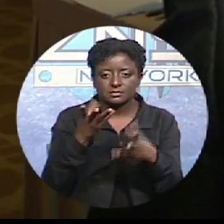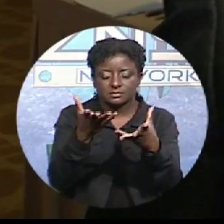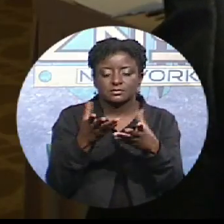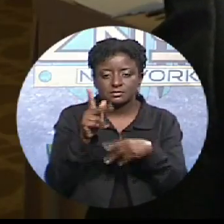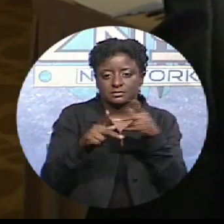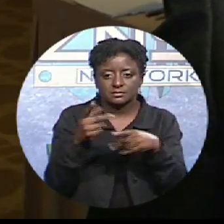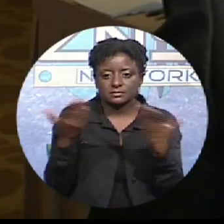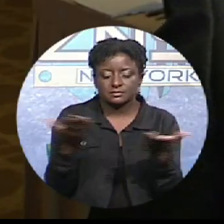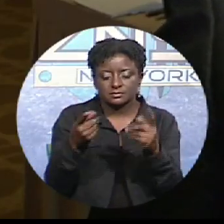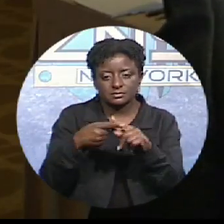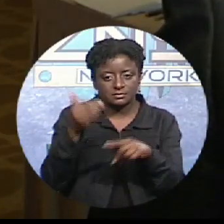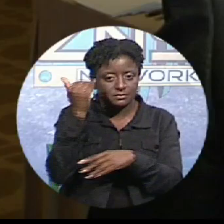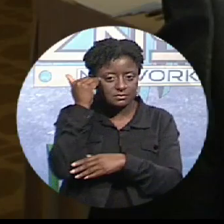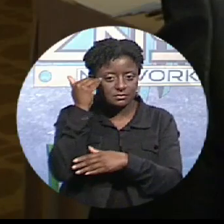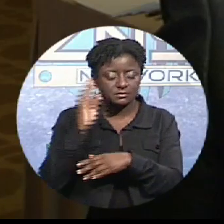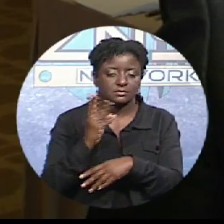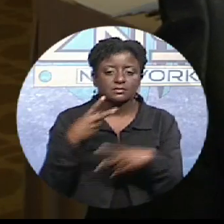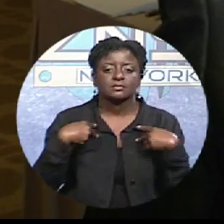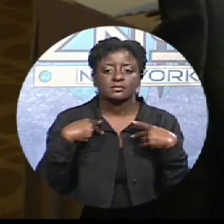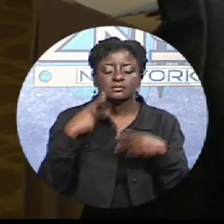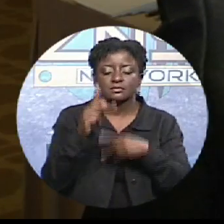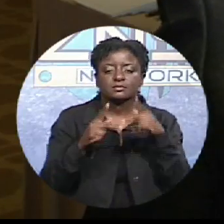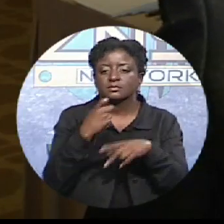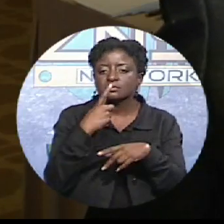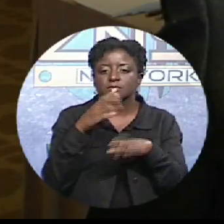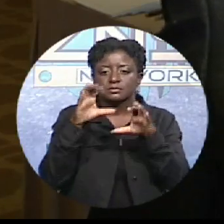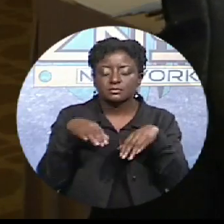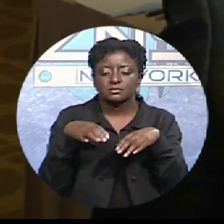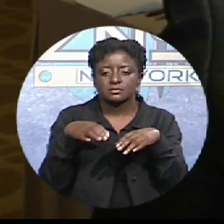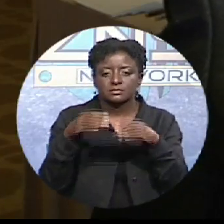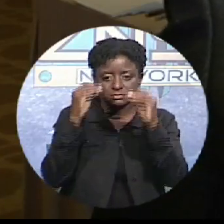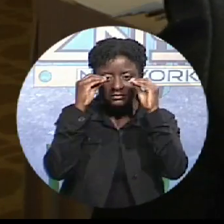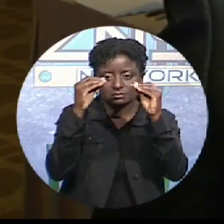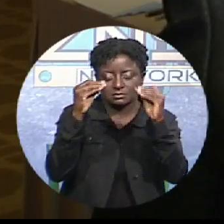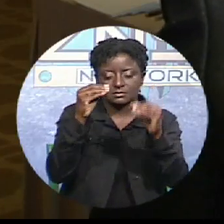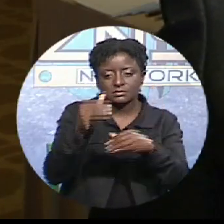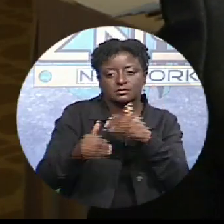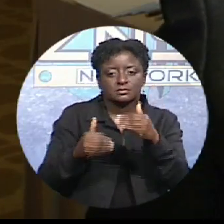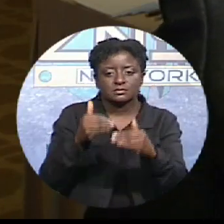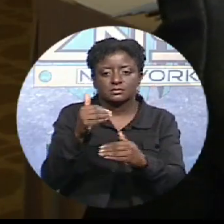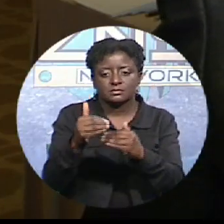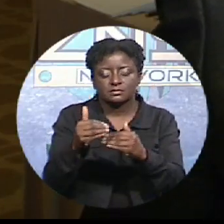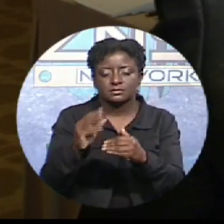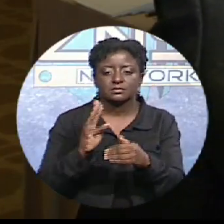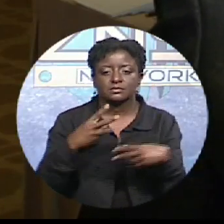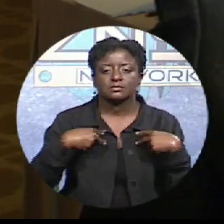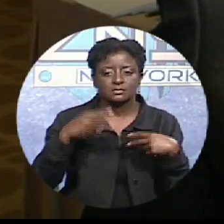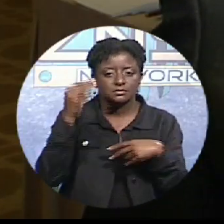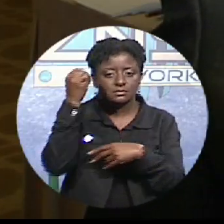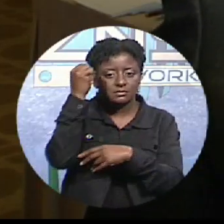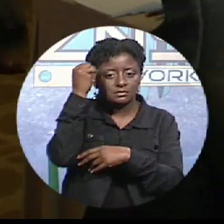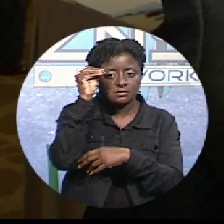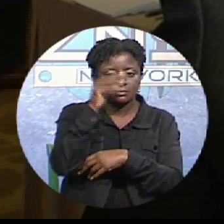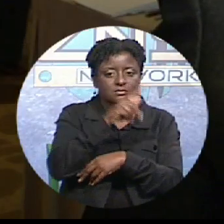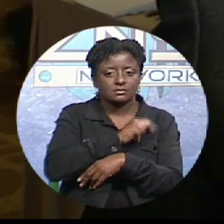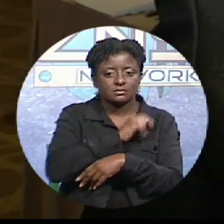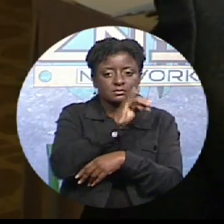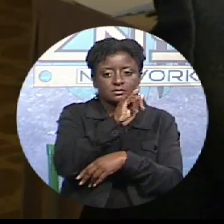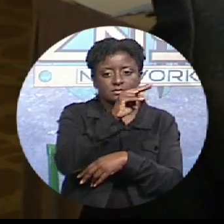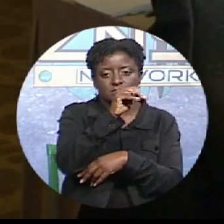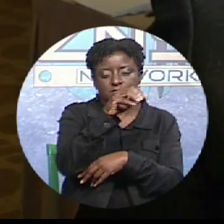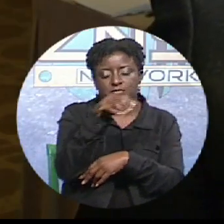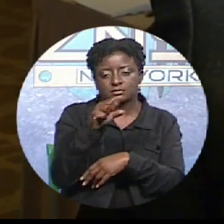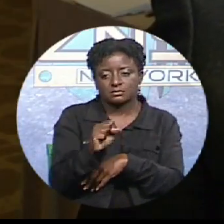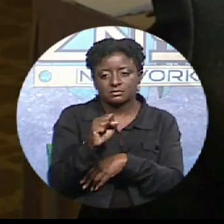know that we have persons who can teach protocol. We have coming to speak with us is Maurice Tynes. Maurice Tynes has been in